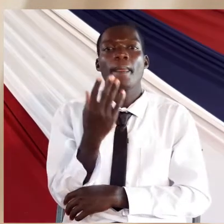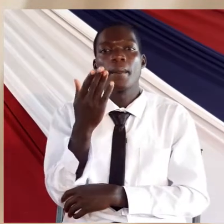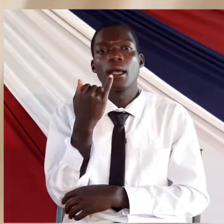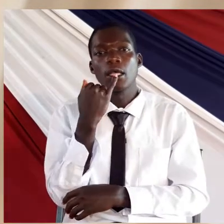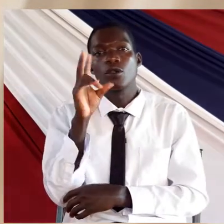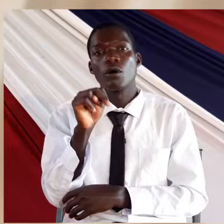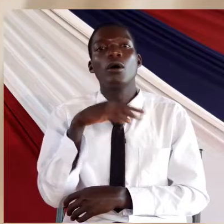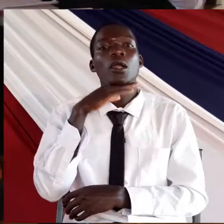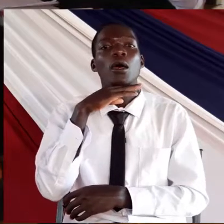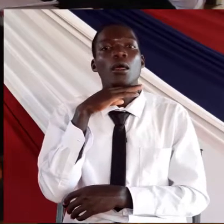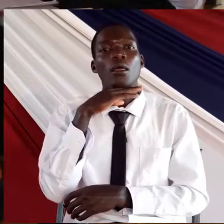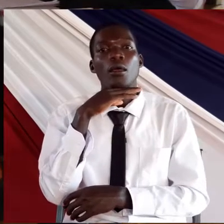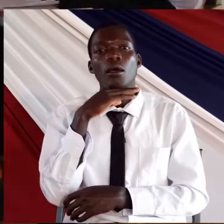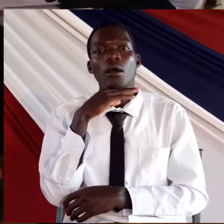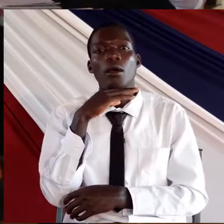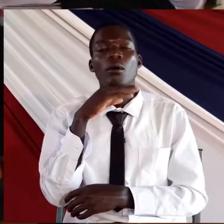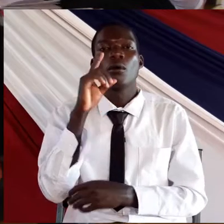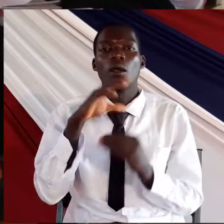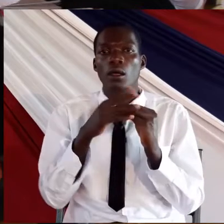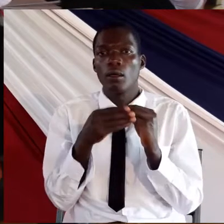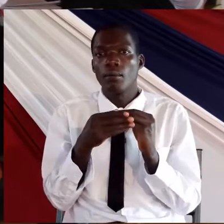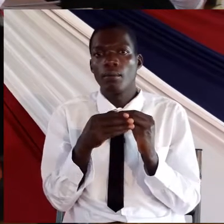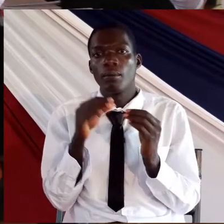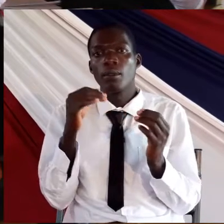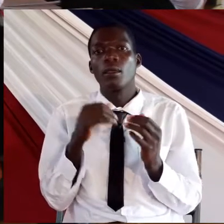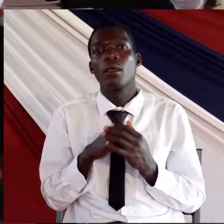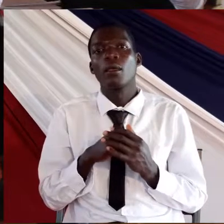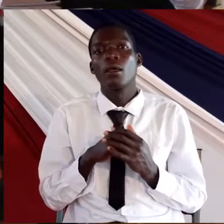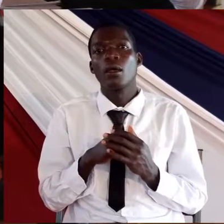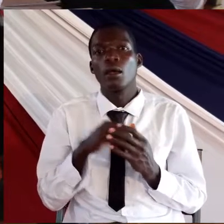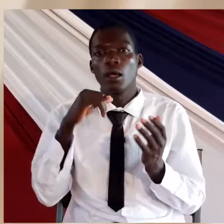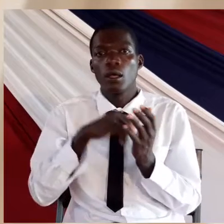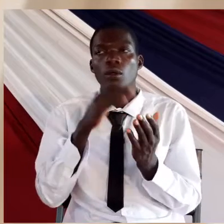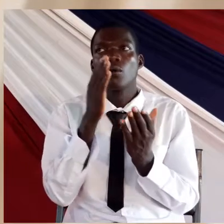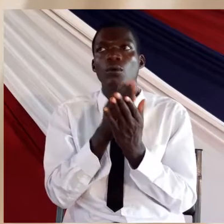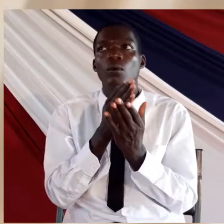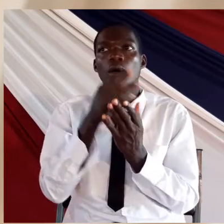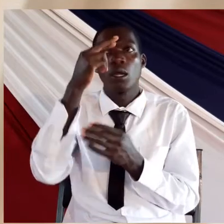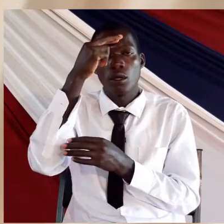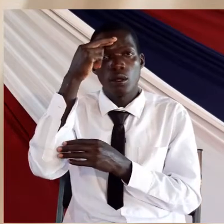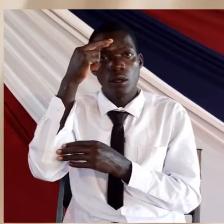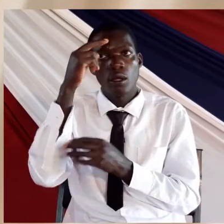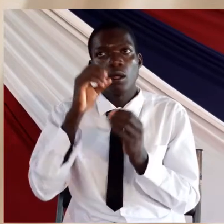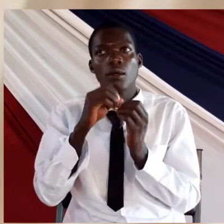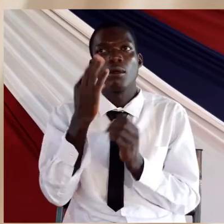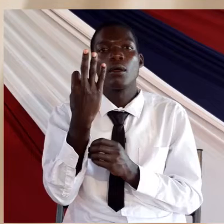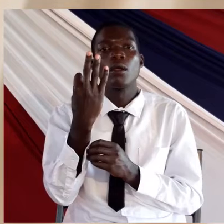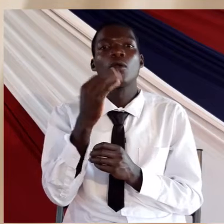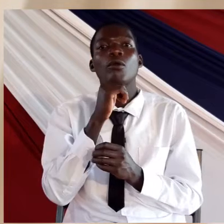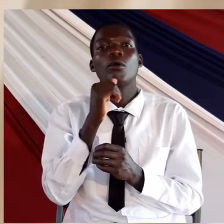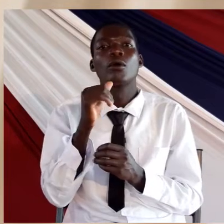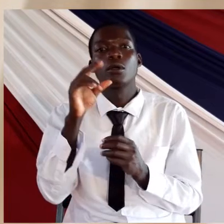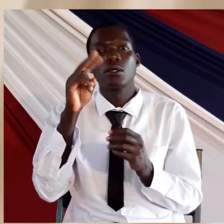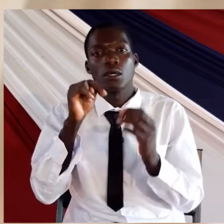no death for Adam to be created. He's only put to sleep, and then Eve is created from the ribs. Number three, there is no sign